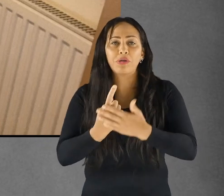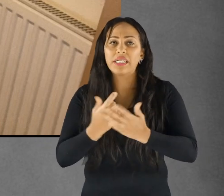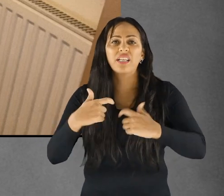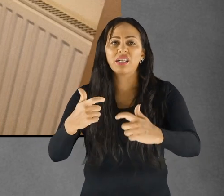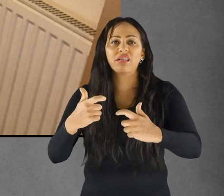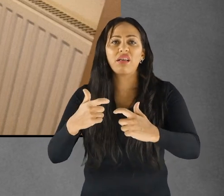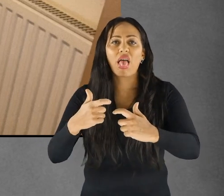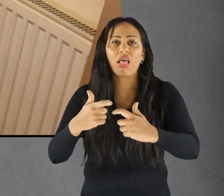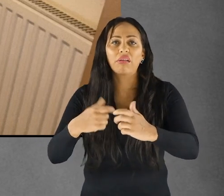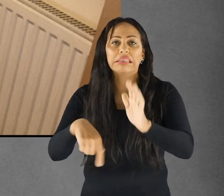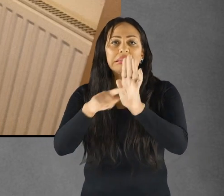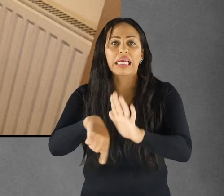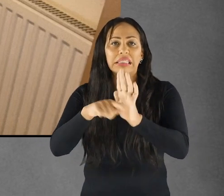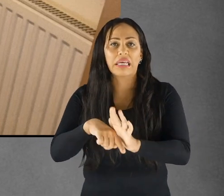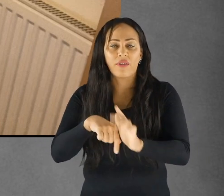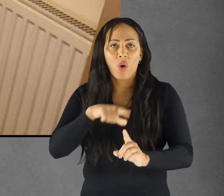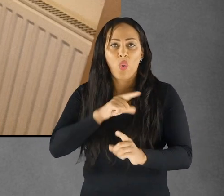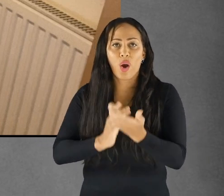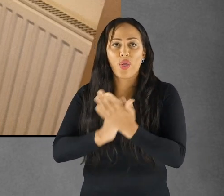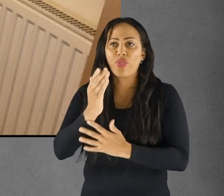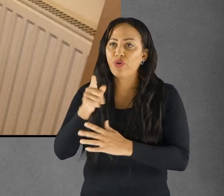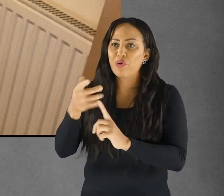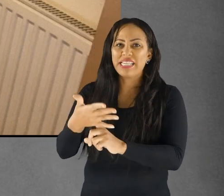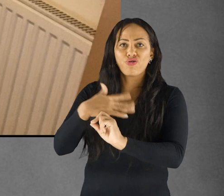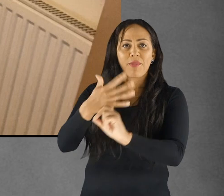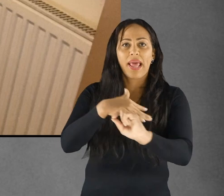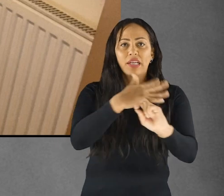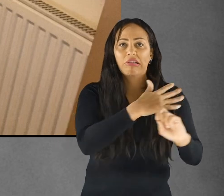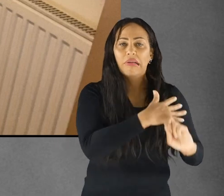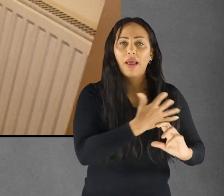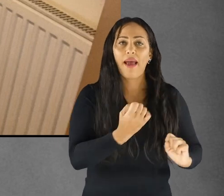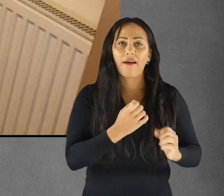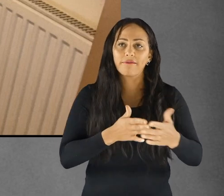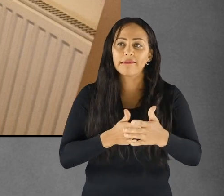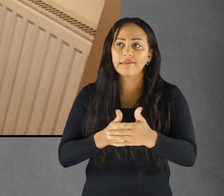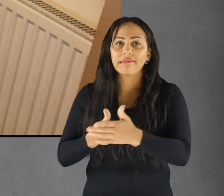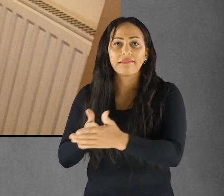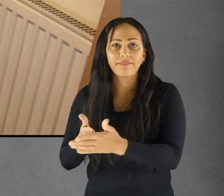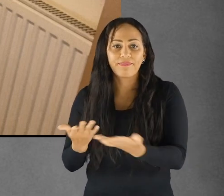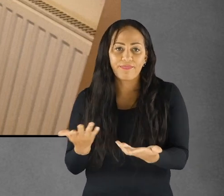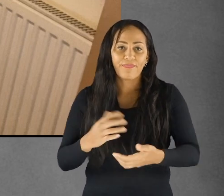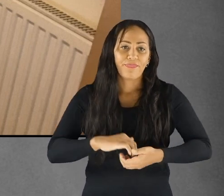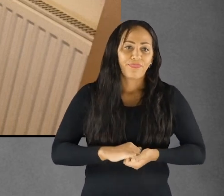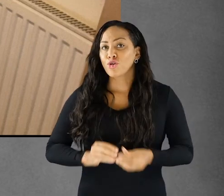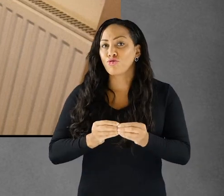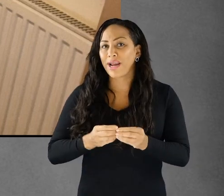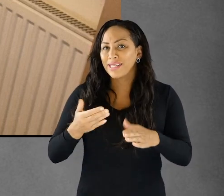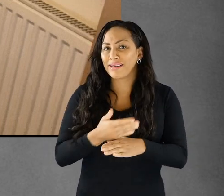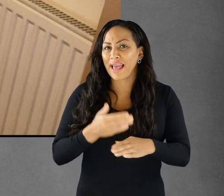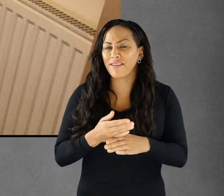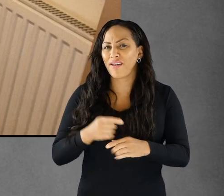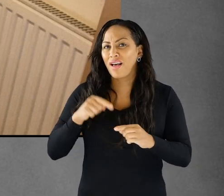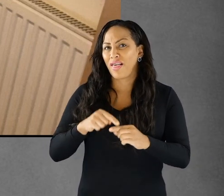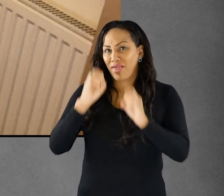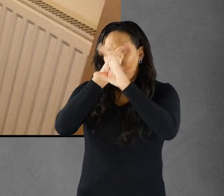and sometimes this can result from discriminatory practices. The act and idea of creative